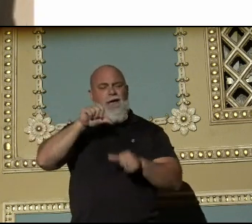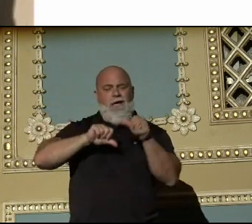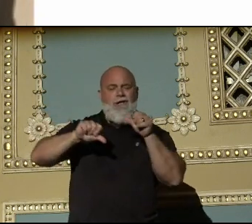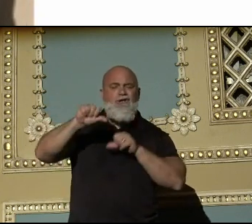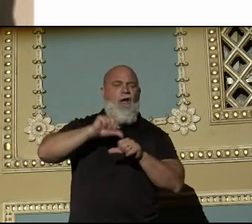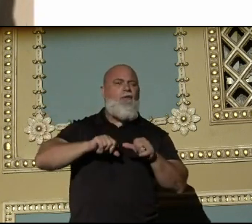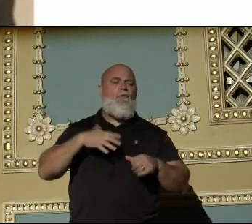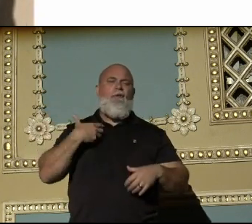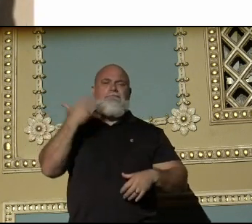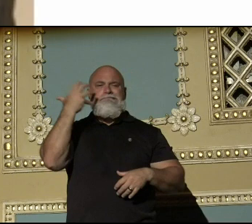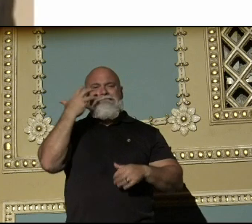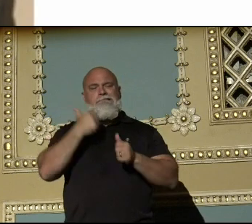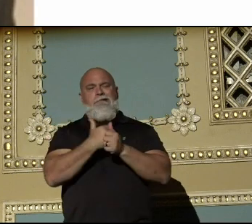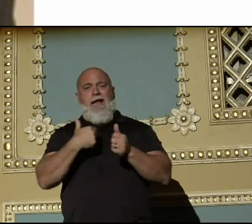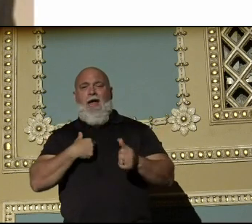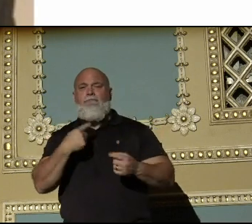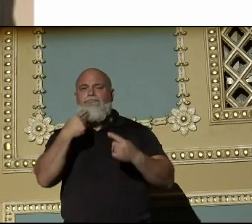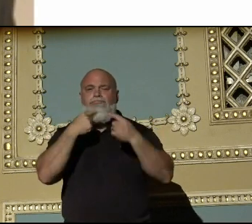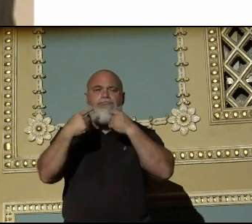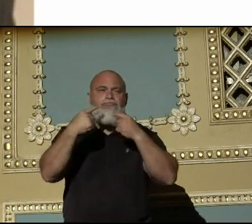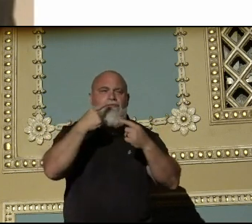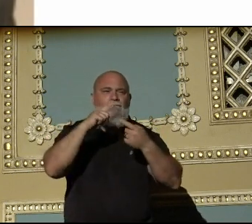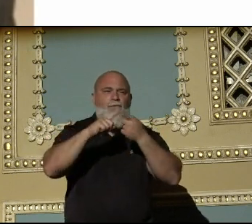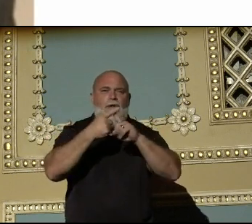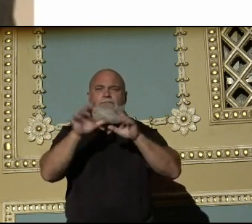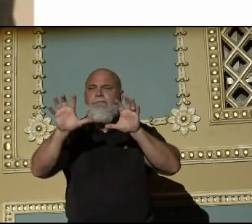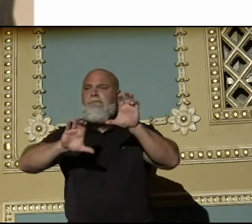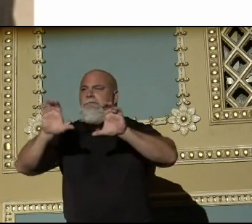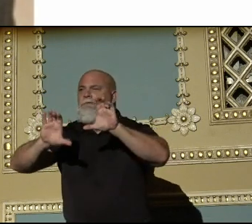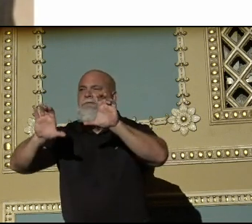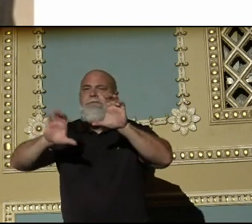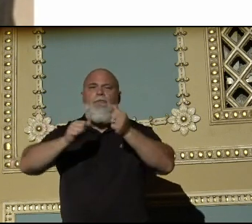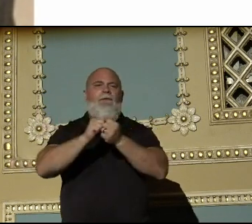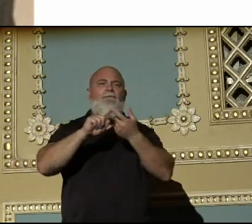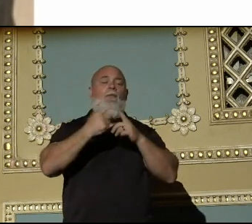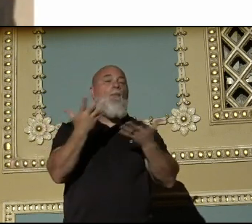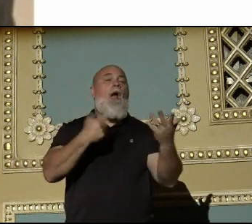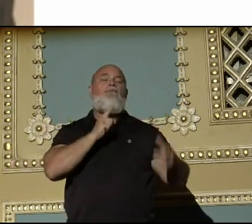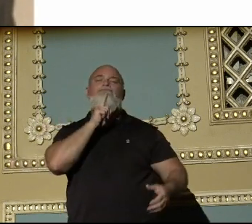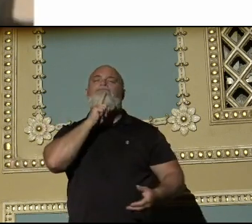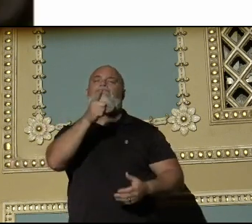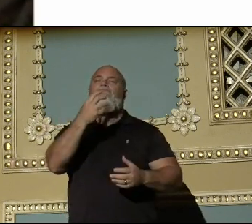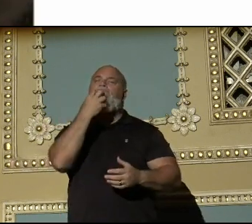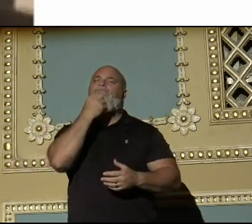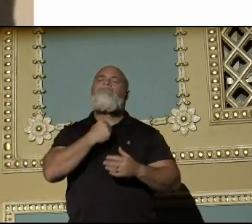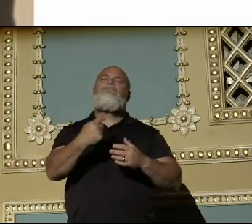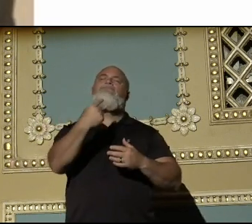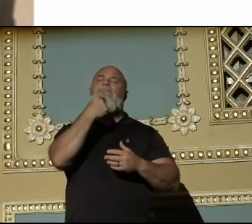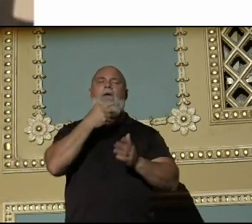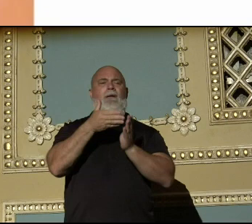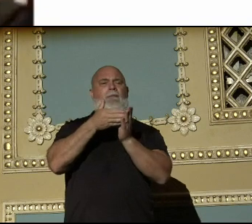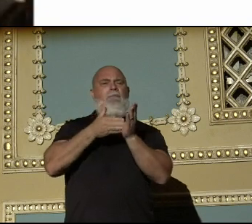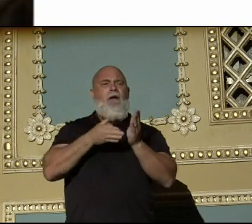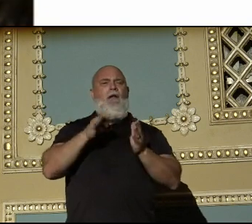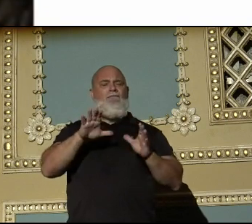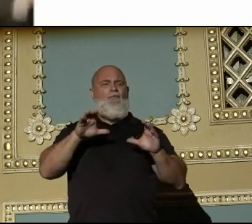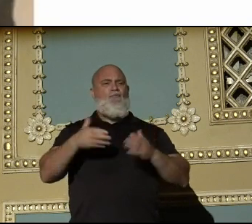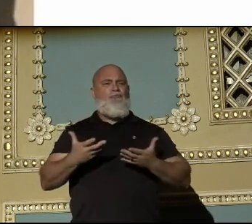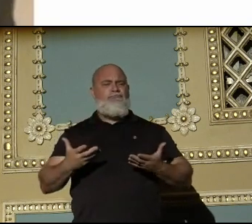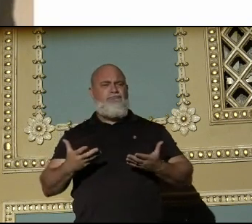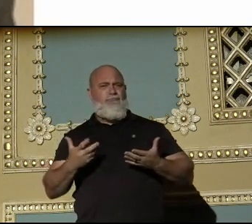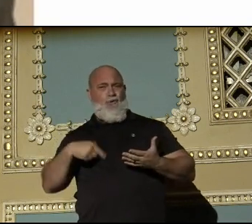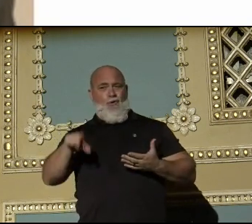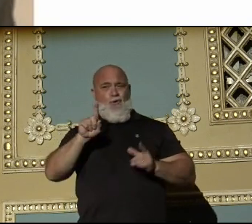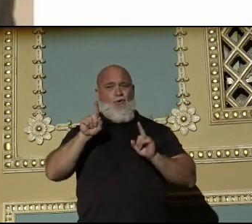miss seeing friends, but what I really miss is just being a part of a group. And when you go to a